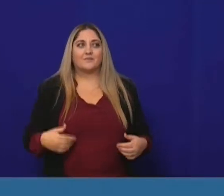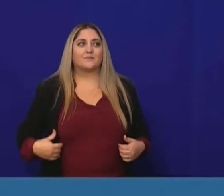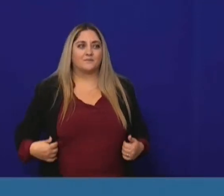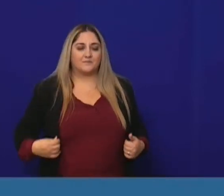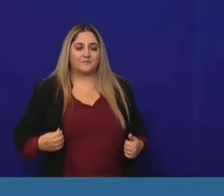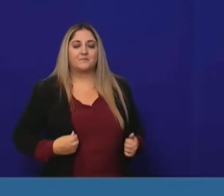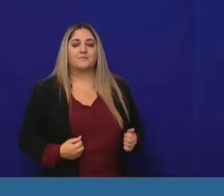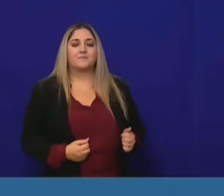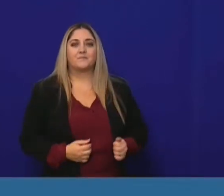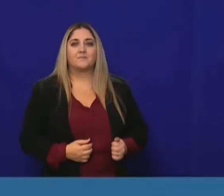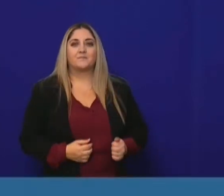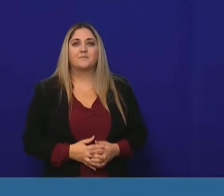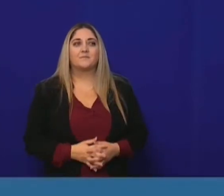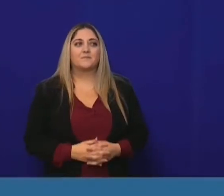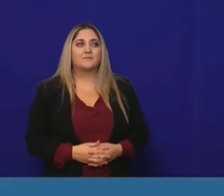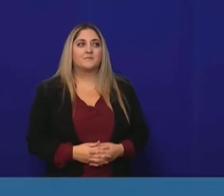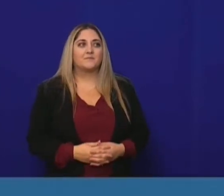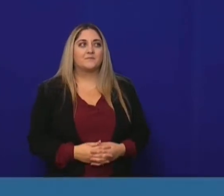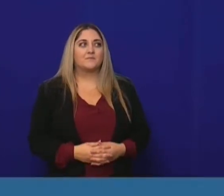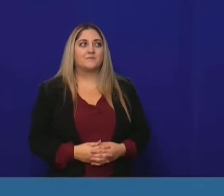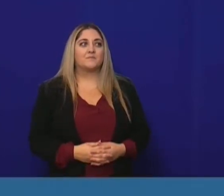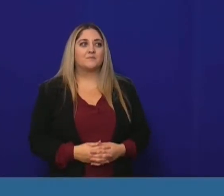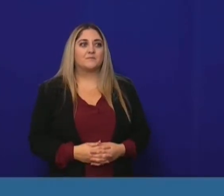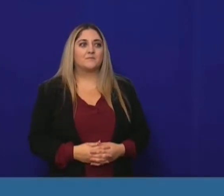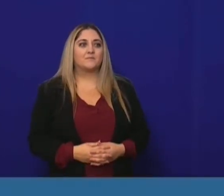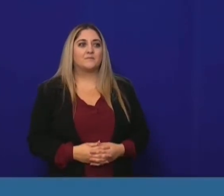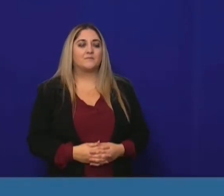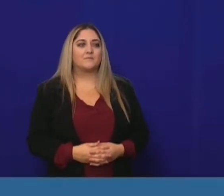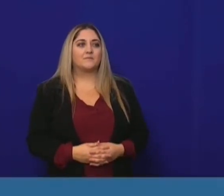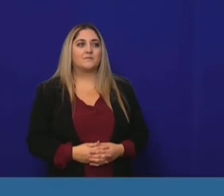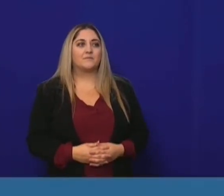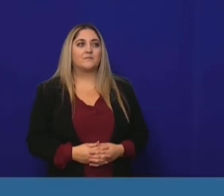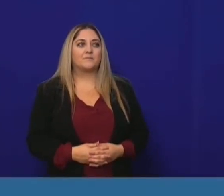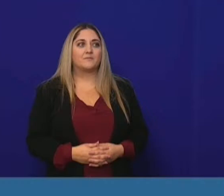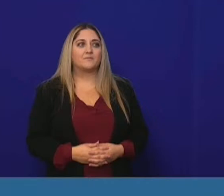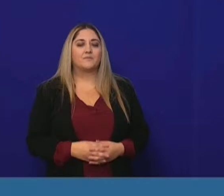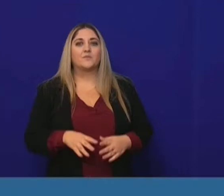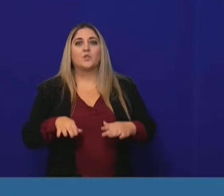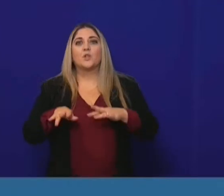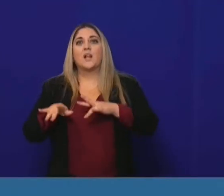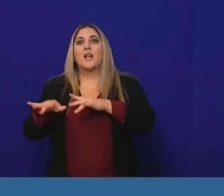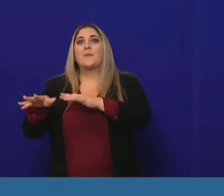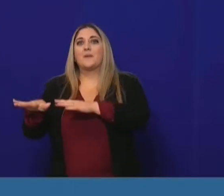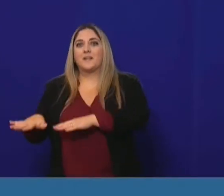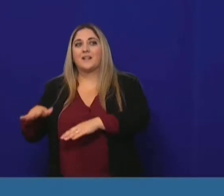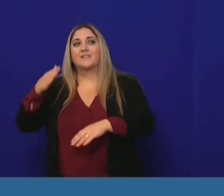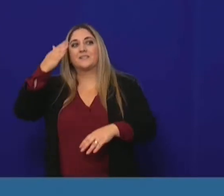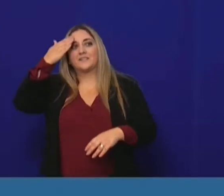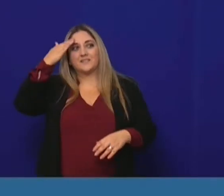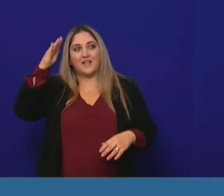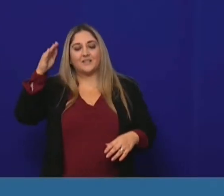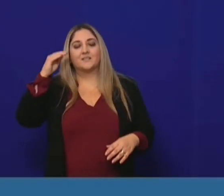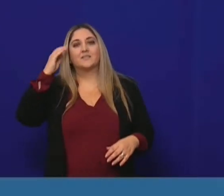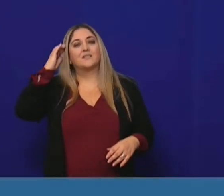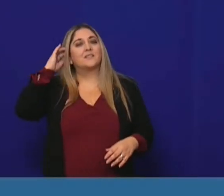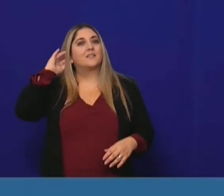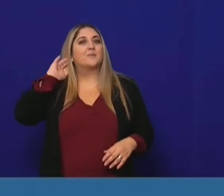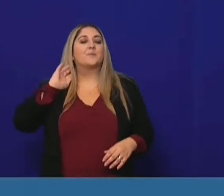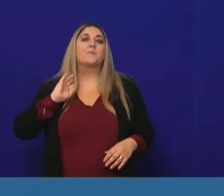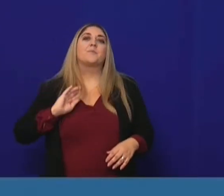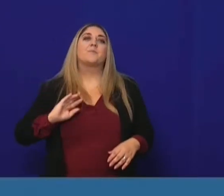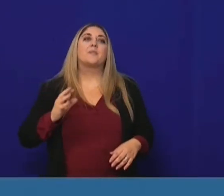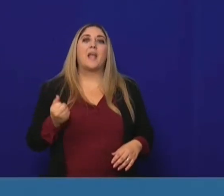Grazzi. Għawieġeb naqa mistoqsija li kellna qabel fuq l-immigranti u koll li bħalissa għandna 7 active